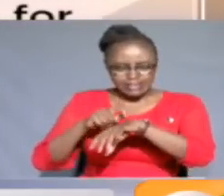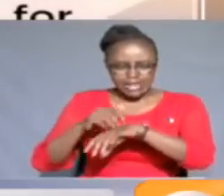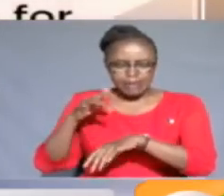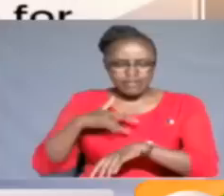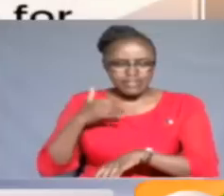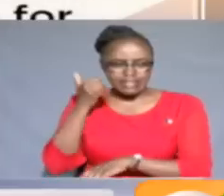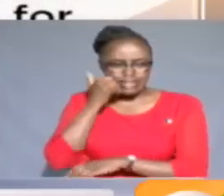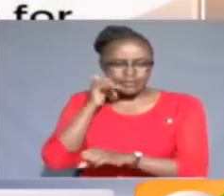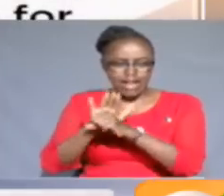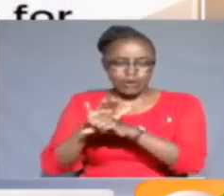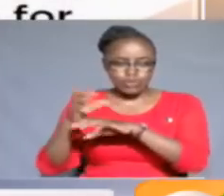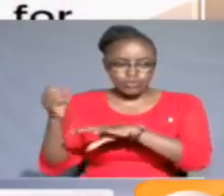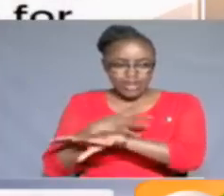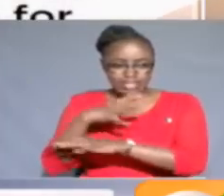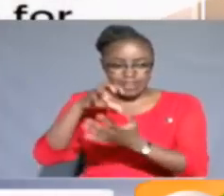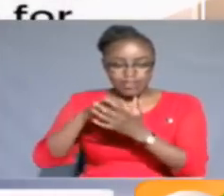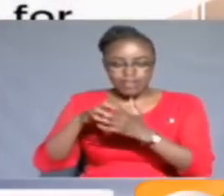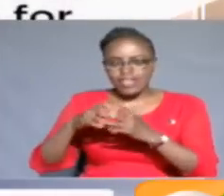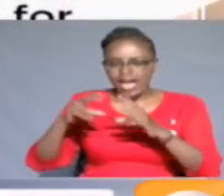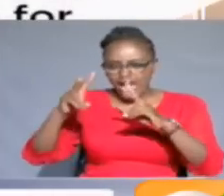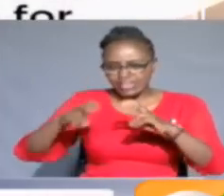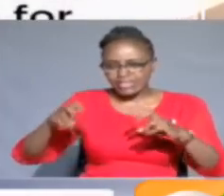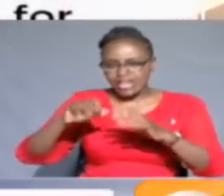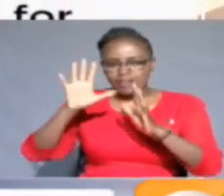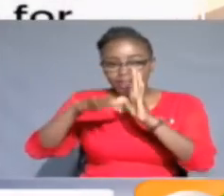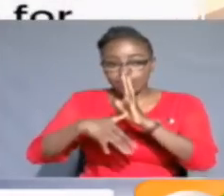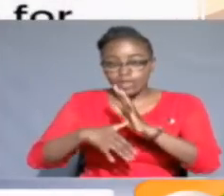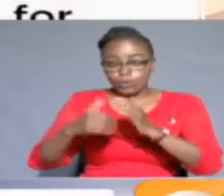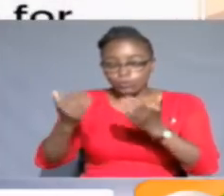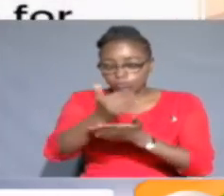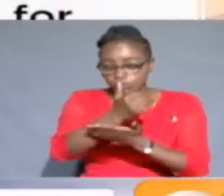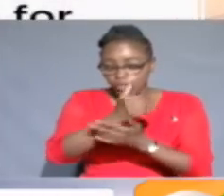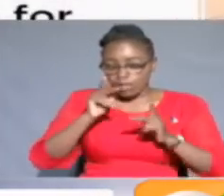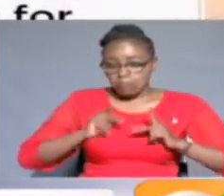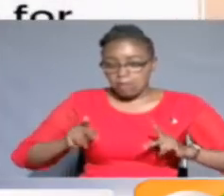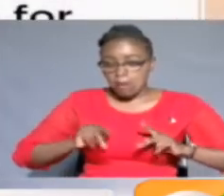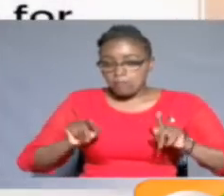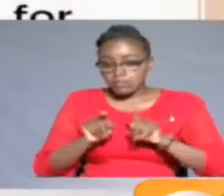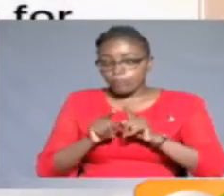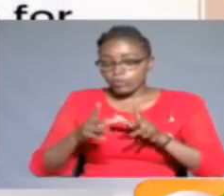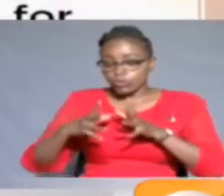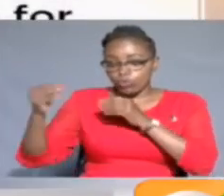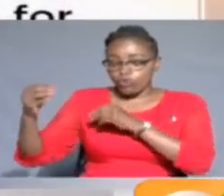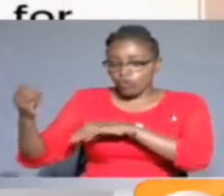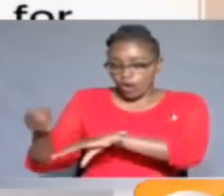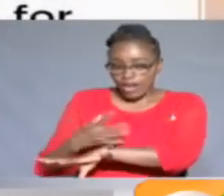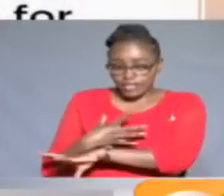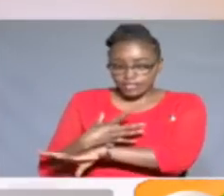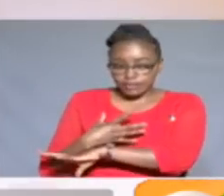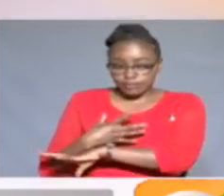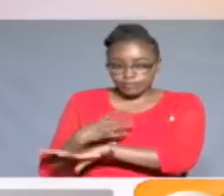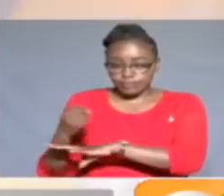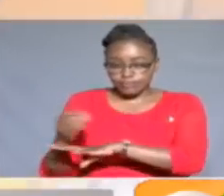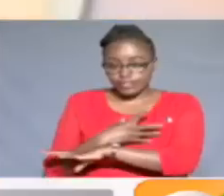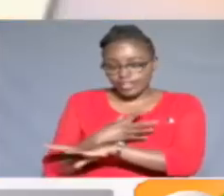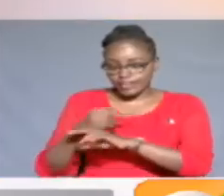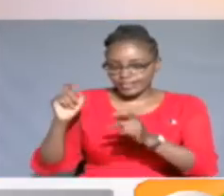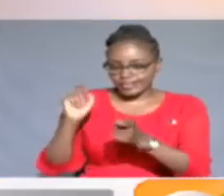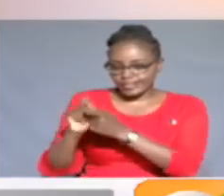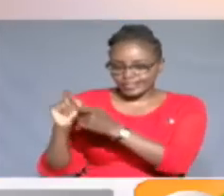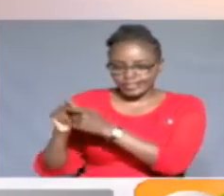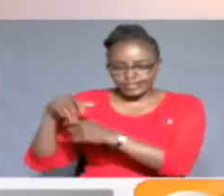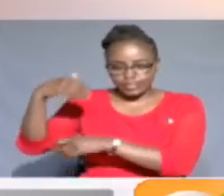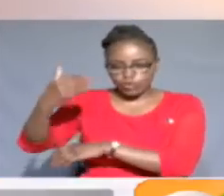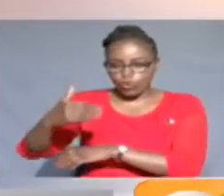This is why many cancer cases are realized in the late stages. We need to mobilize the public to go for cancer screening